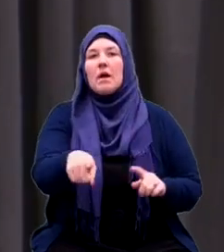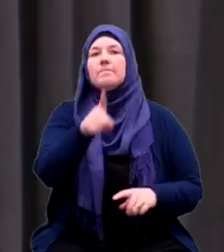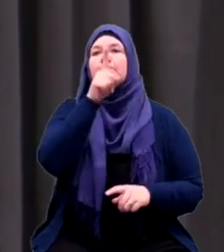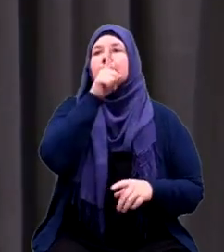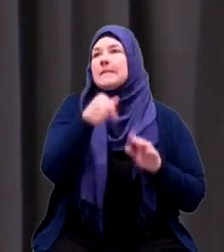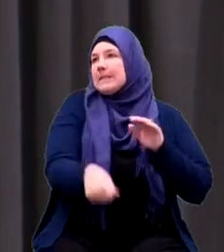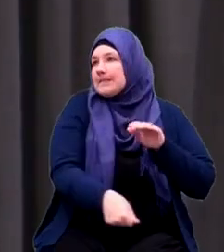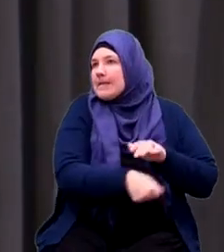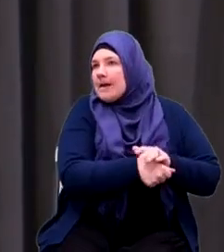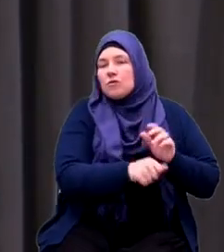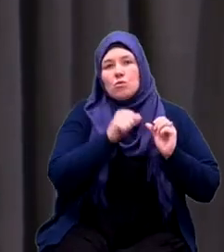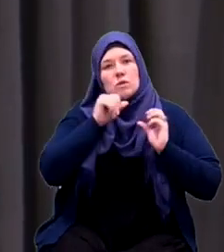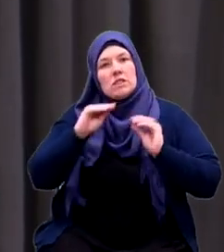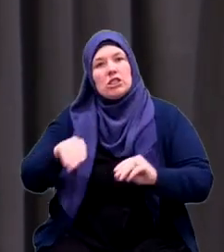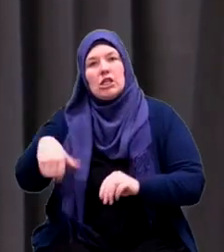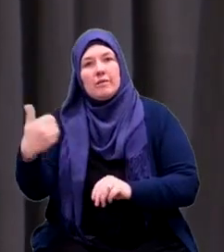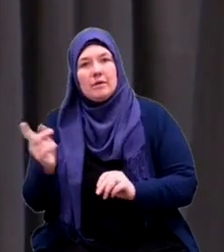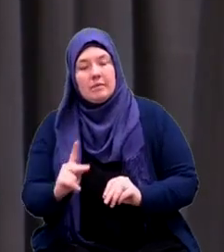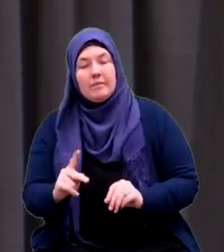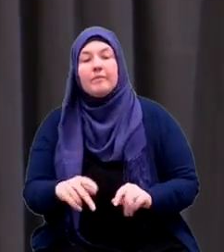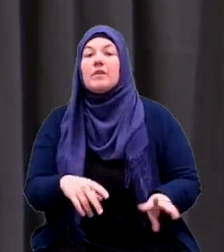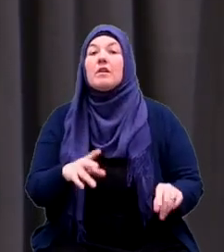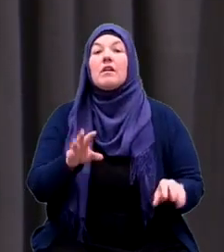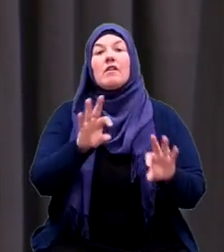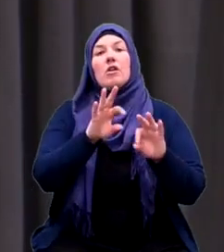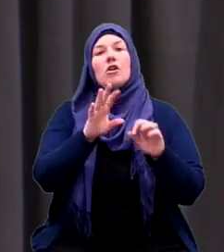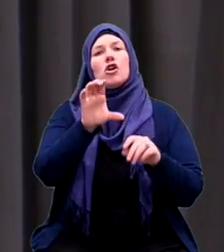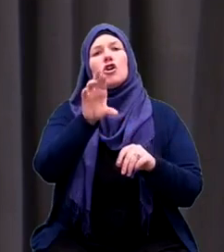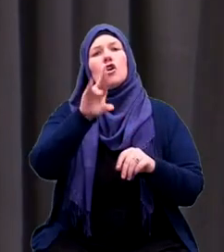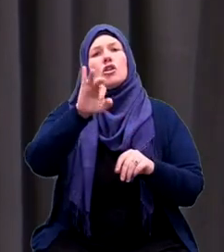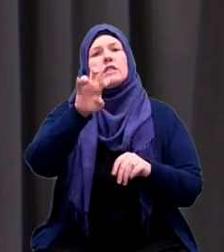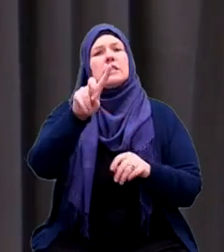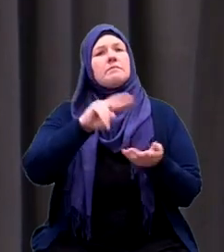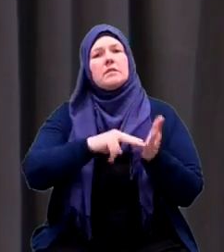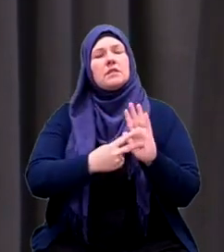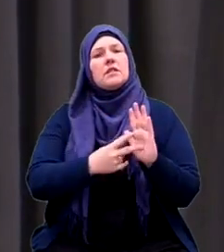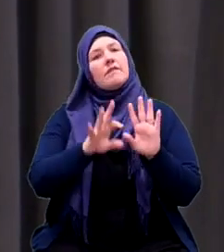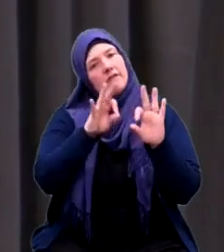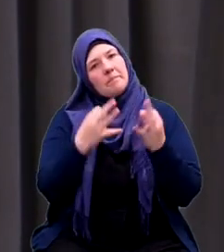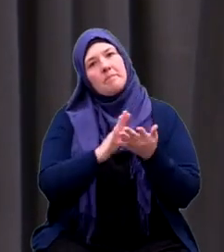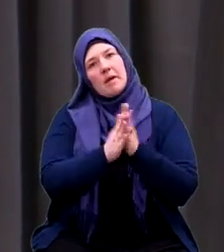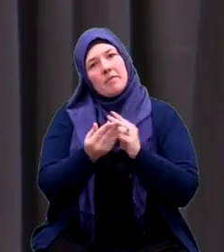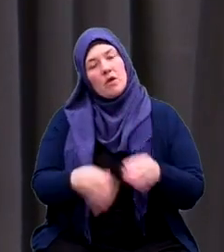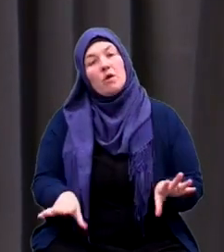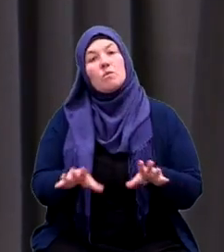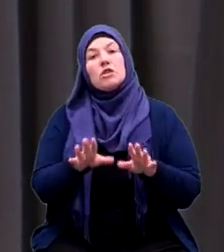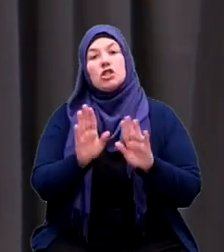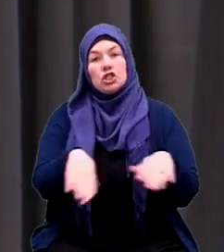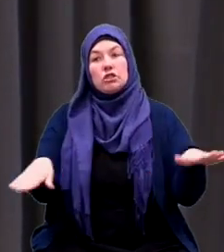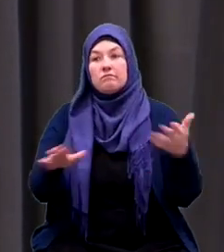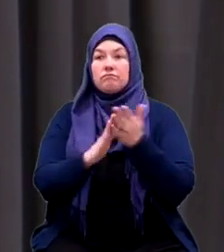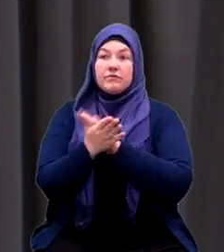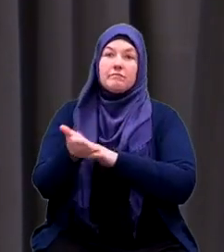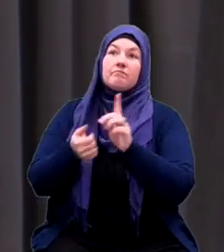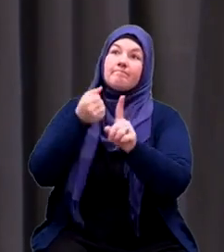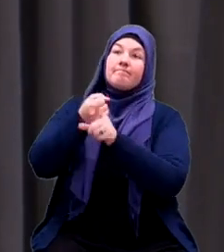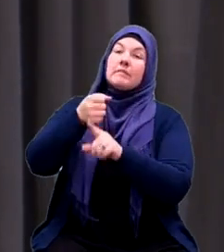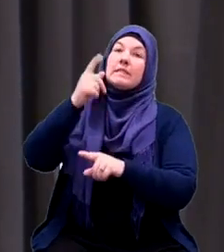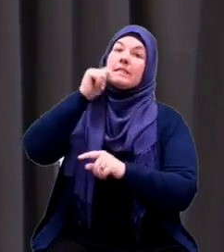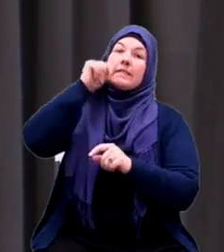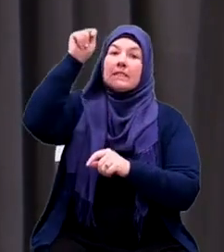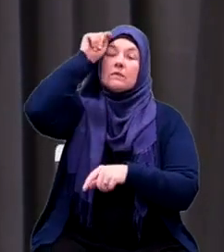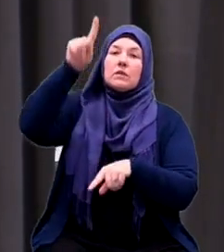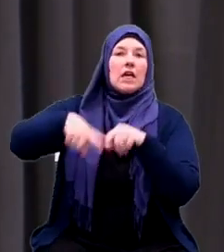So what is the curse? The curse is our families become lost. When our children reach teenage, we